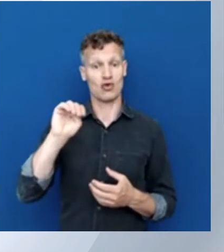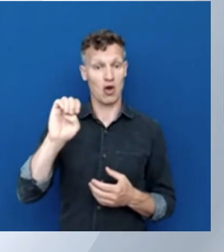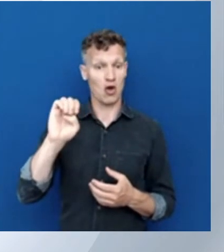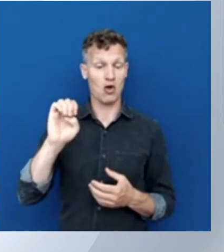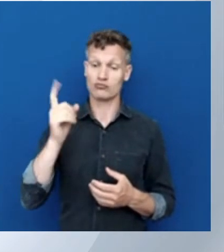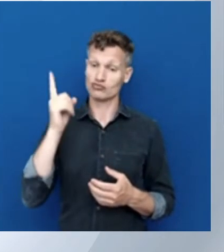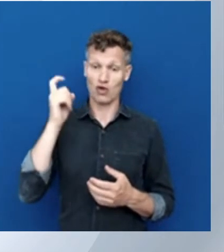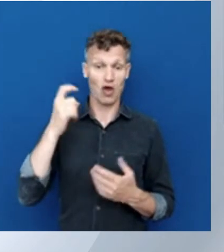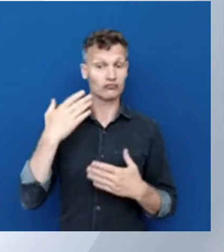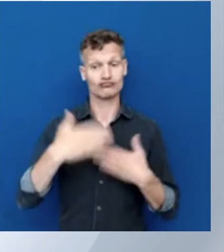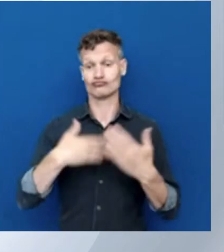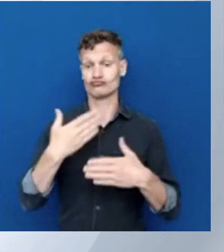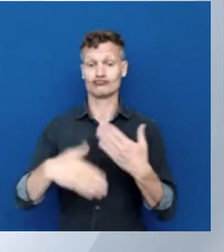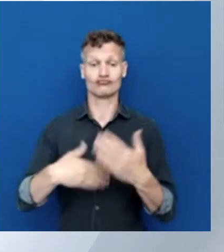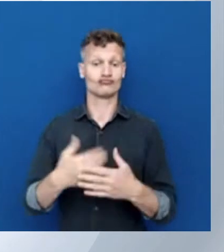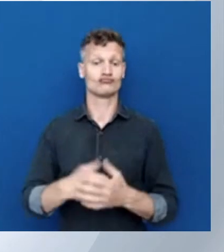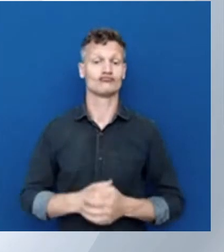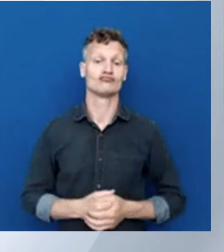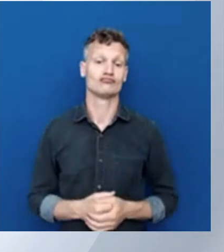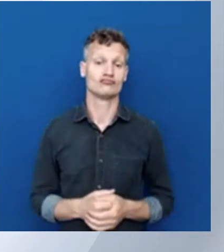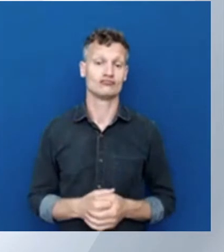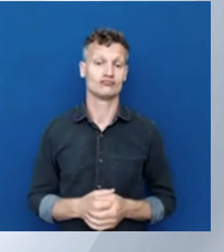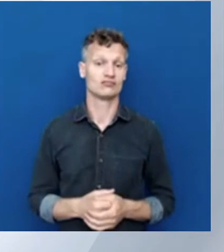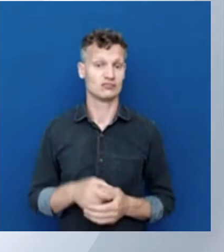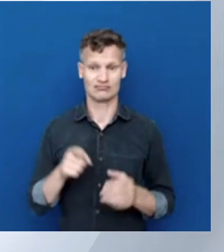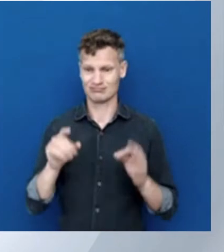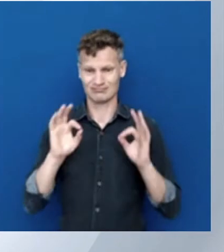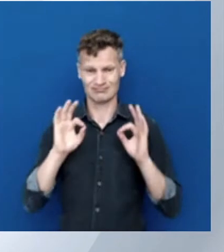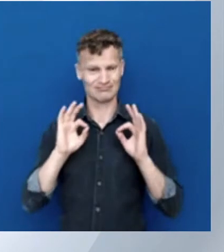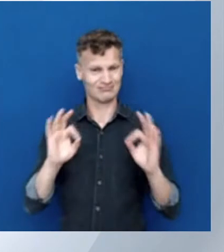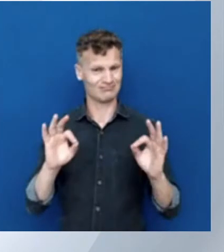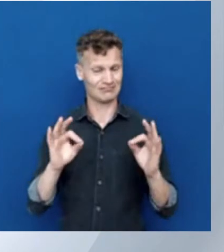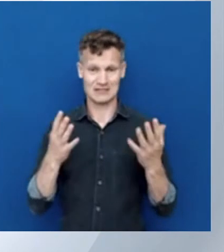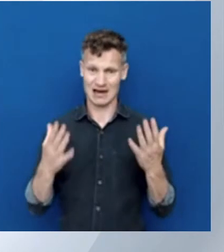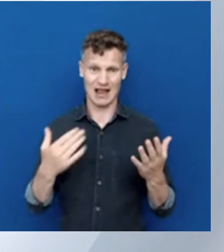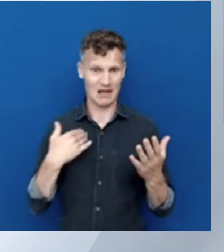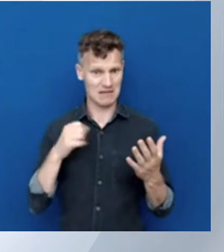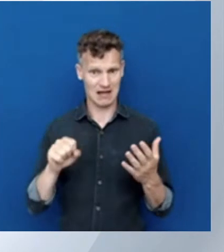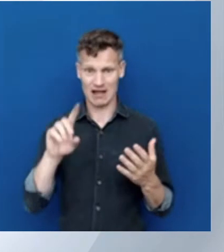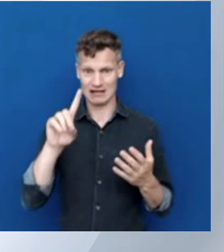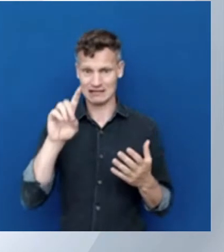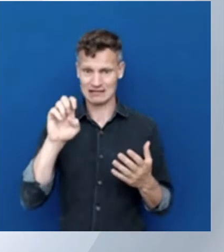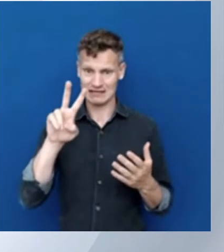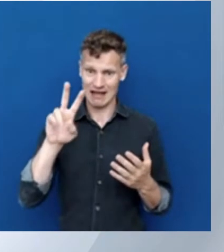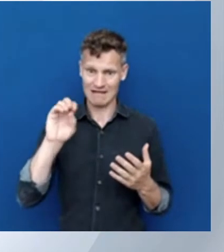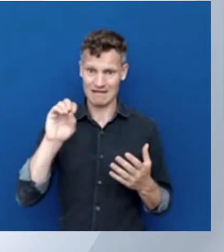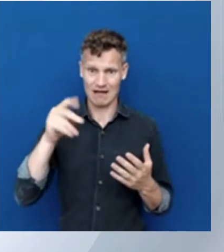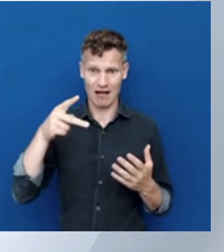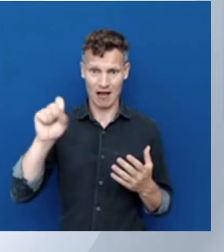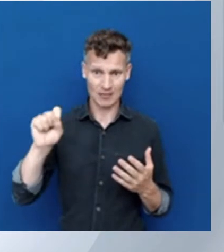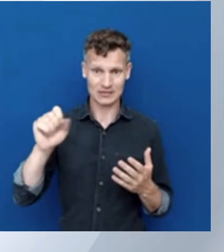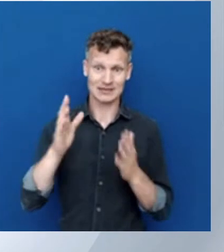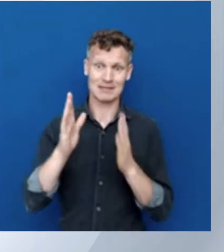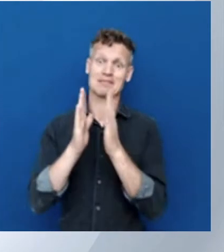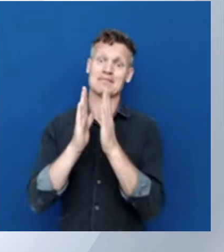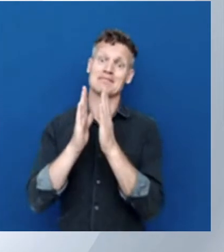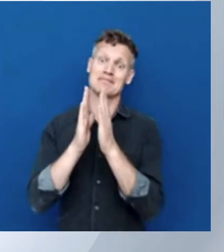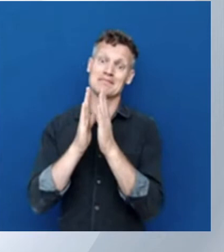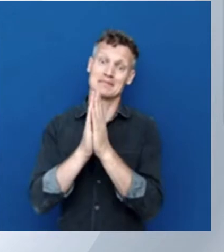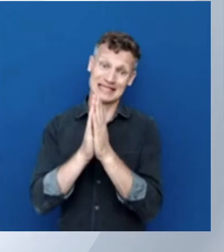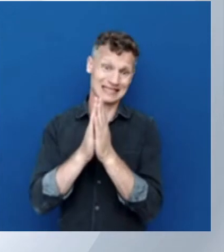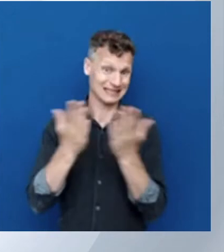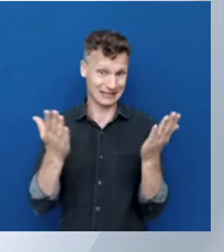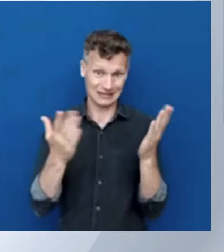And this is great. Now I can run this in that DevOps pipeline. Rory, please show me how to do that. Great. Let's go in that. So let's minimize